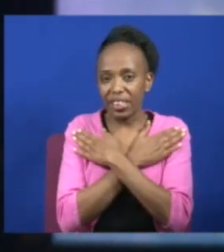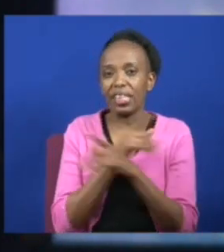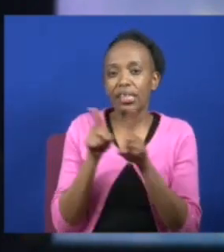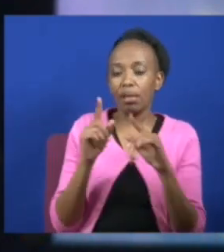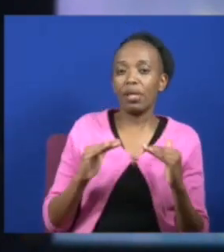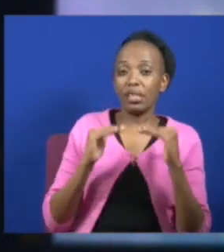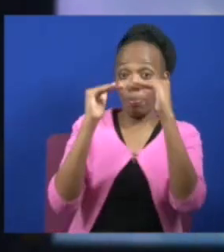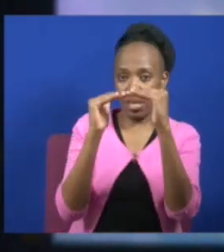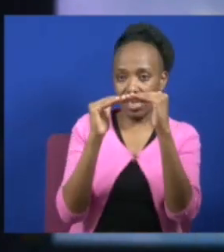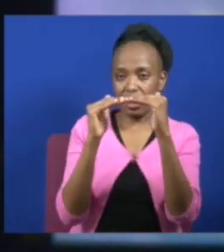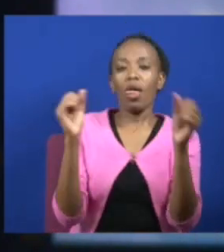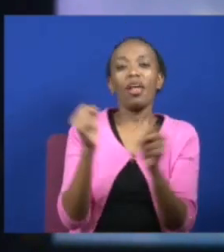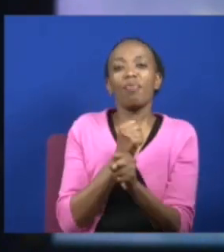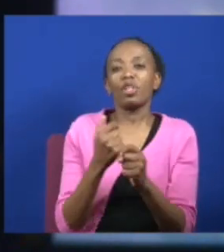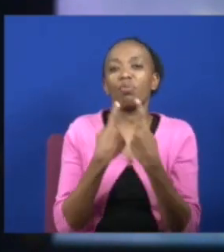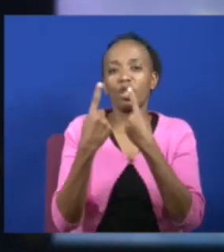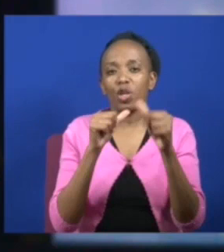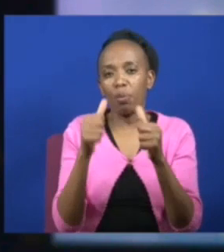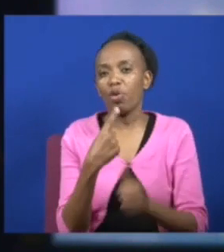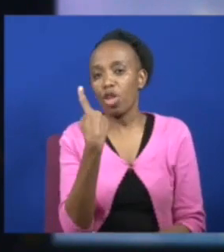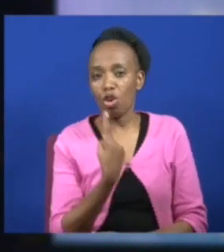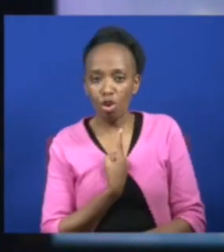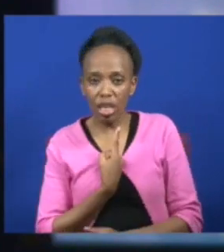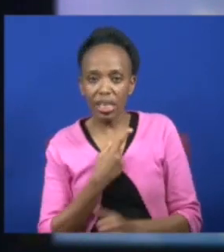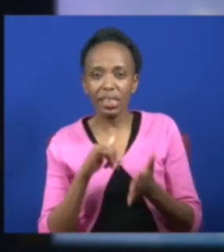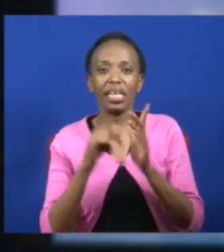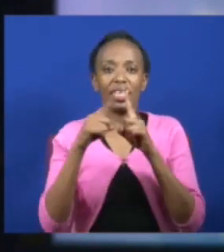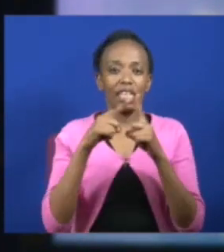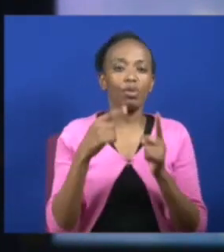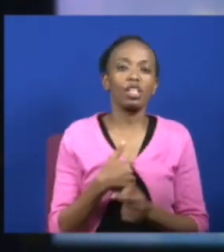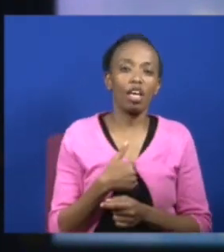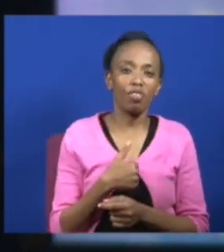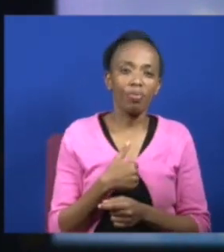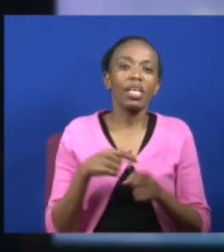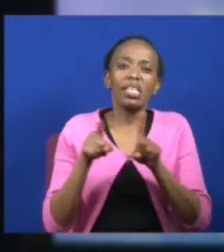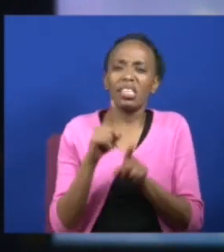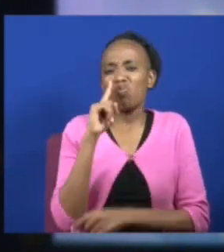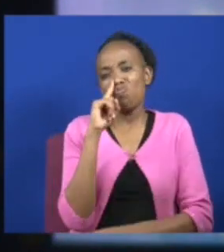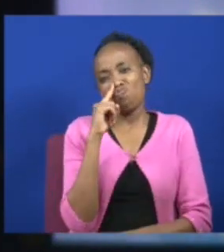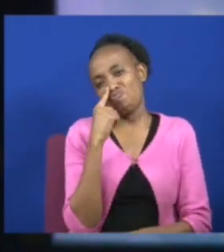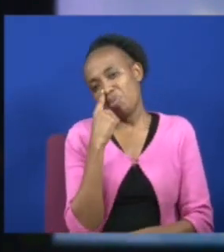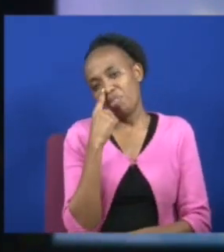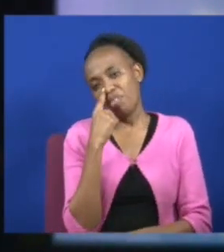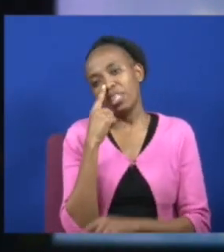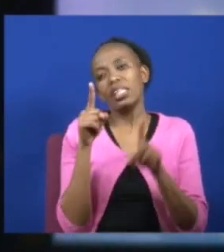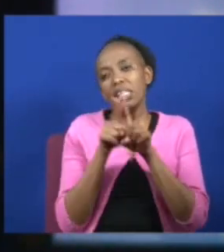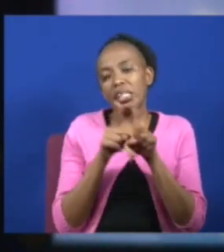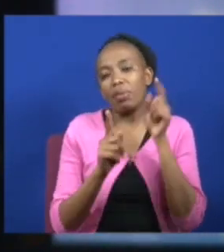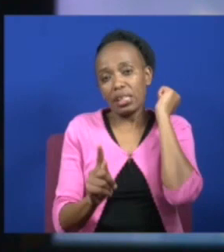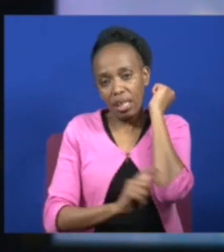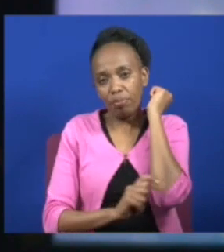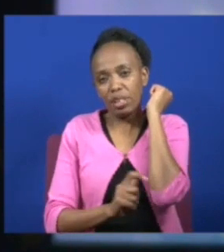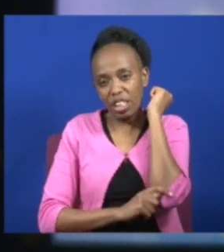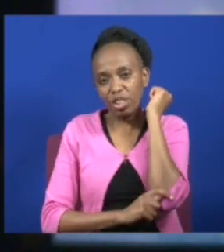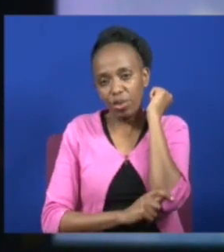peers. We cannot talk about the loneliness they are experiencing and the boredom and the